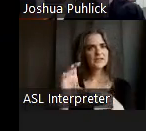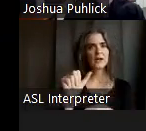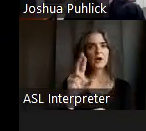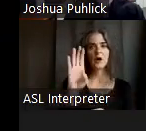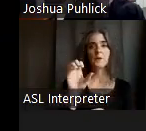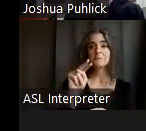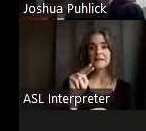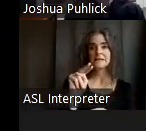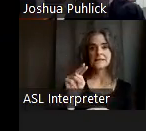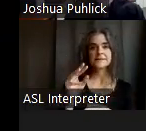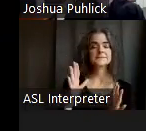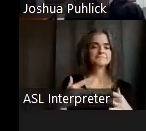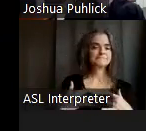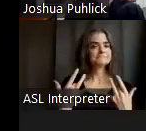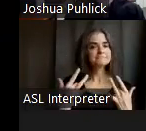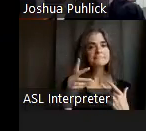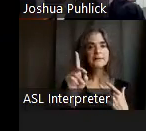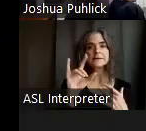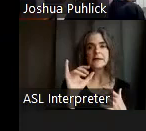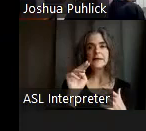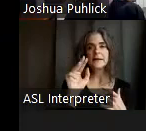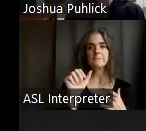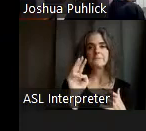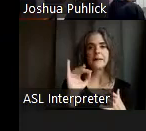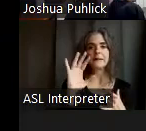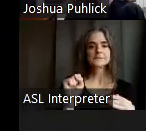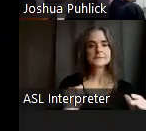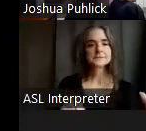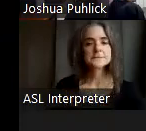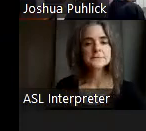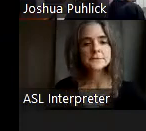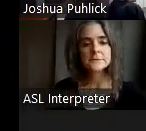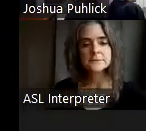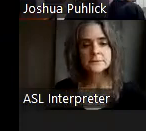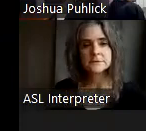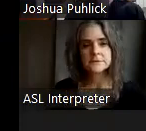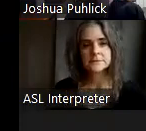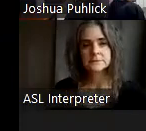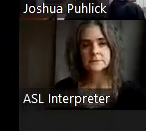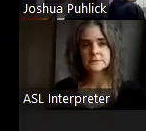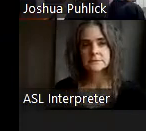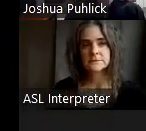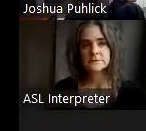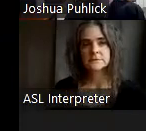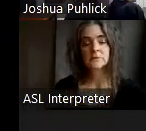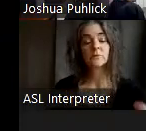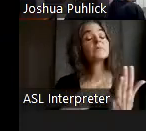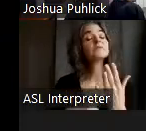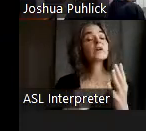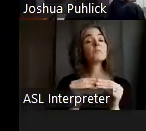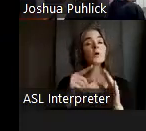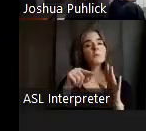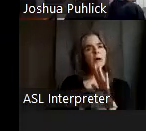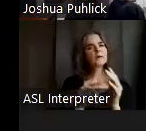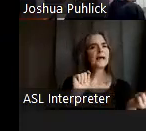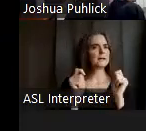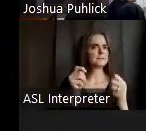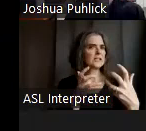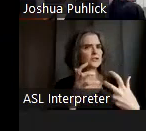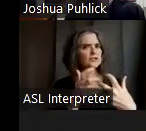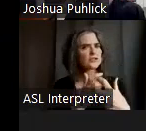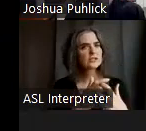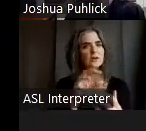sharing tools and management approaches to help facilitate forest and wildlife climate adaptation at both landscape and